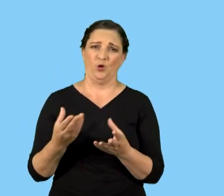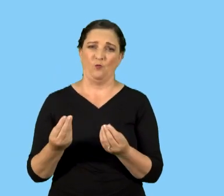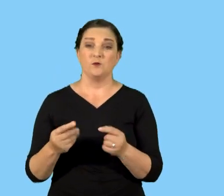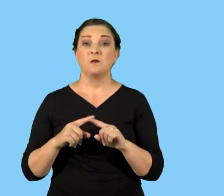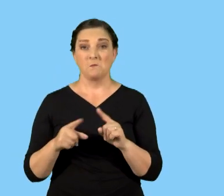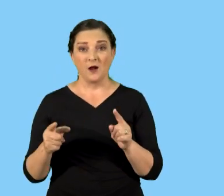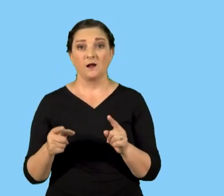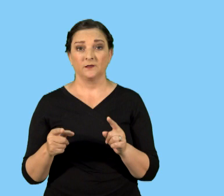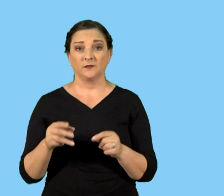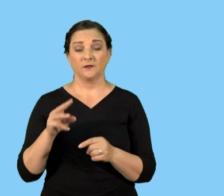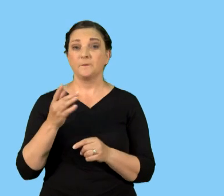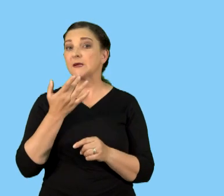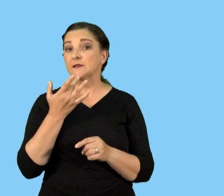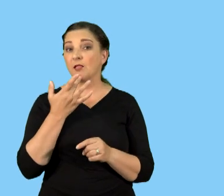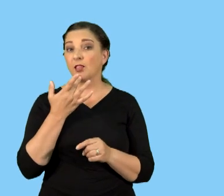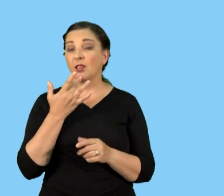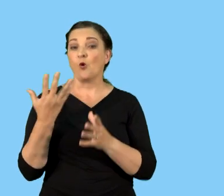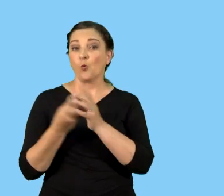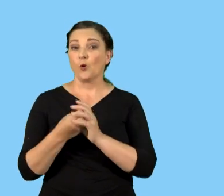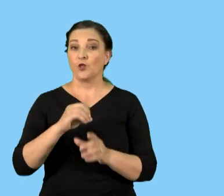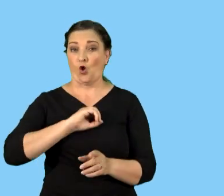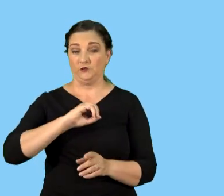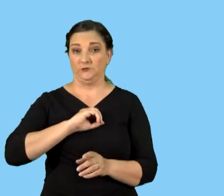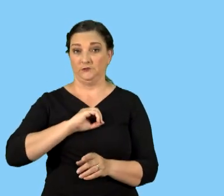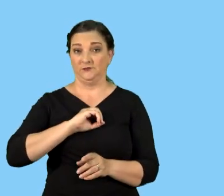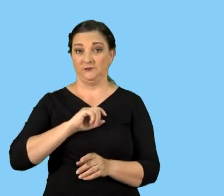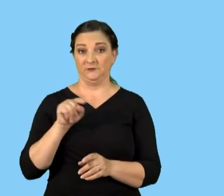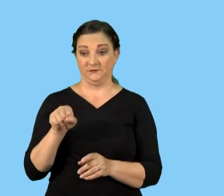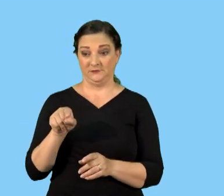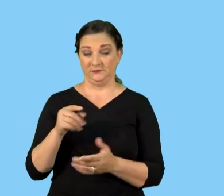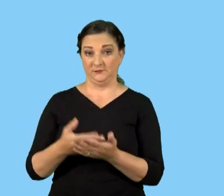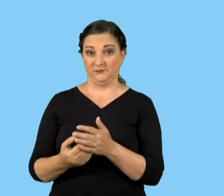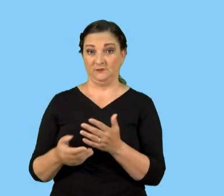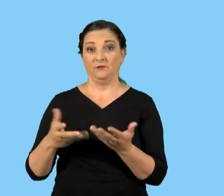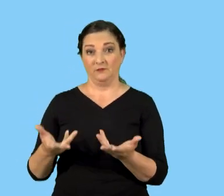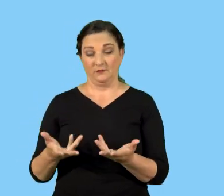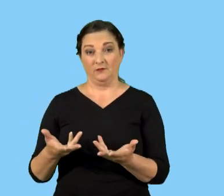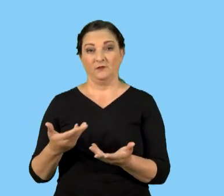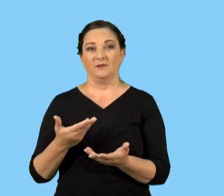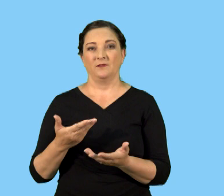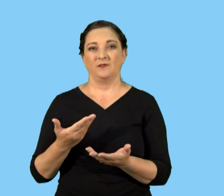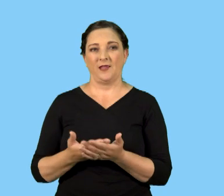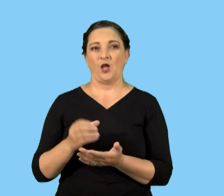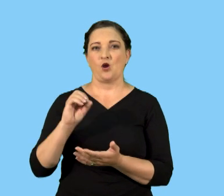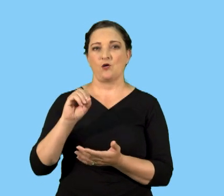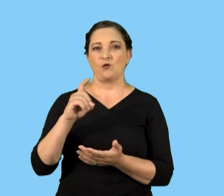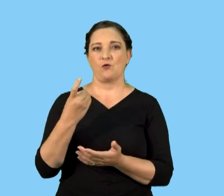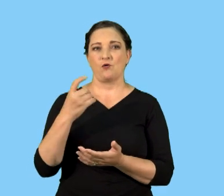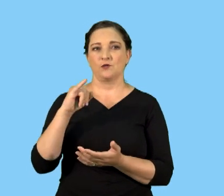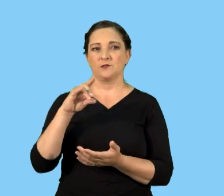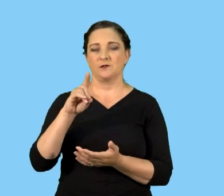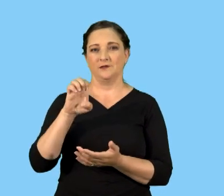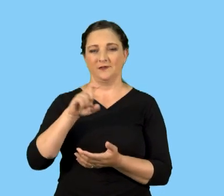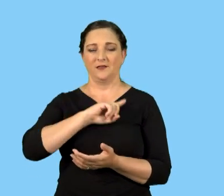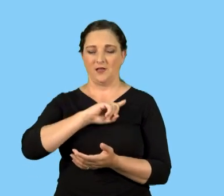moisture. So we need the metal with the oxygen, and when those two things react, they form the metal oxide, and that is what we know